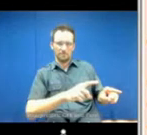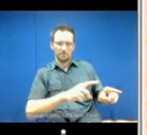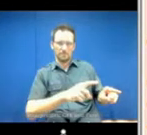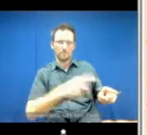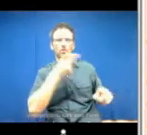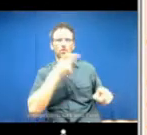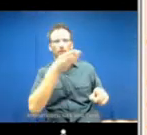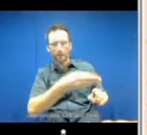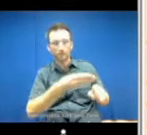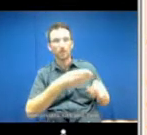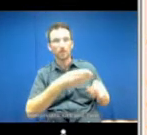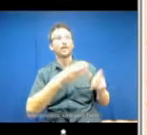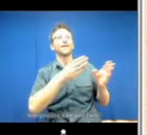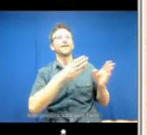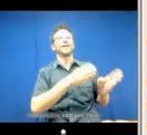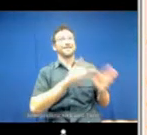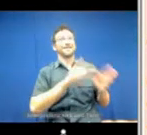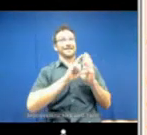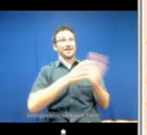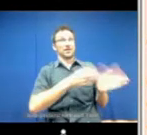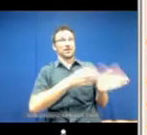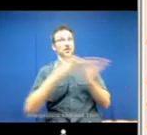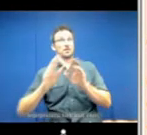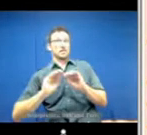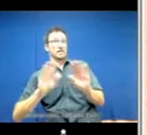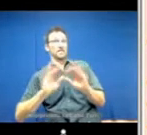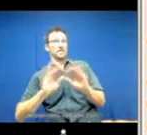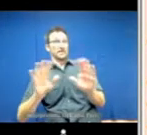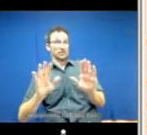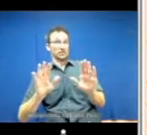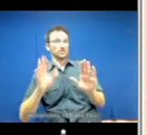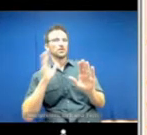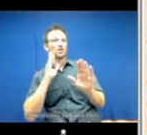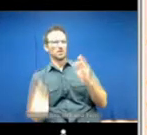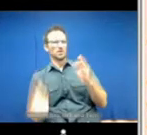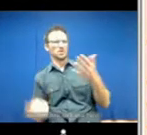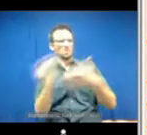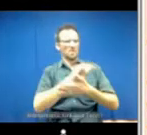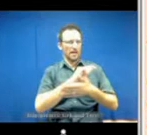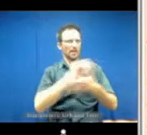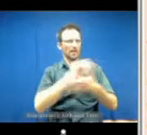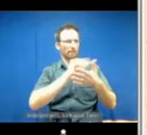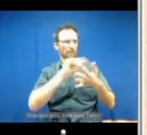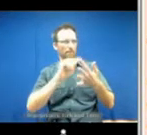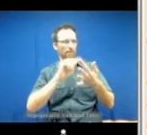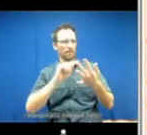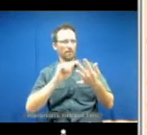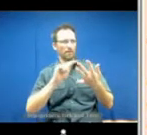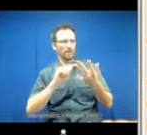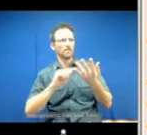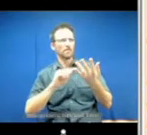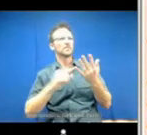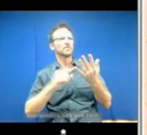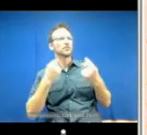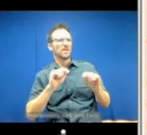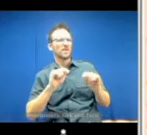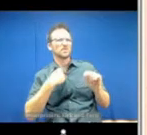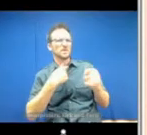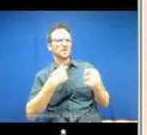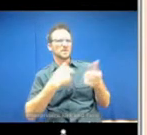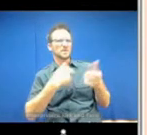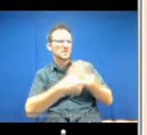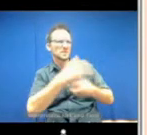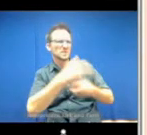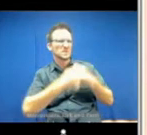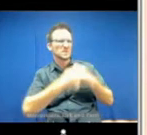going to go back and look at each of the topics and try to pin the witness down as to their memory of each of these